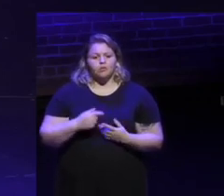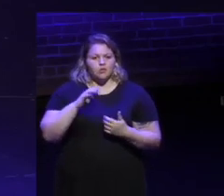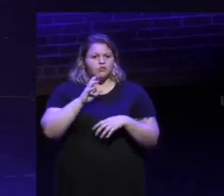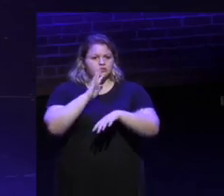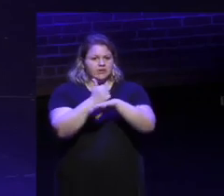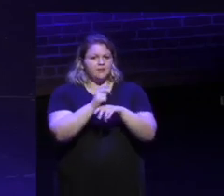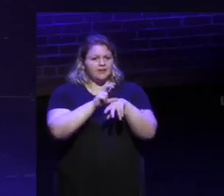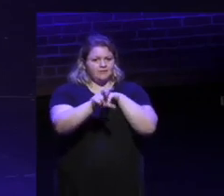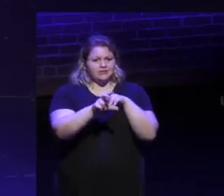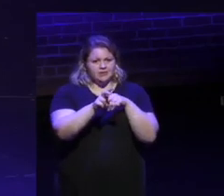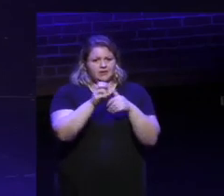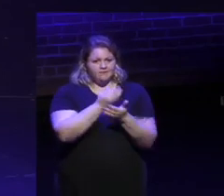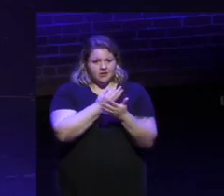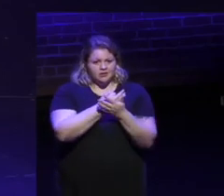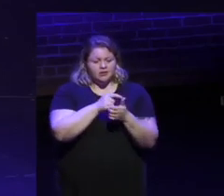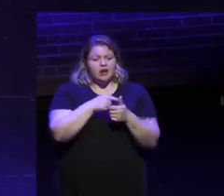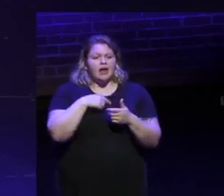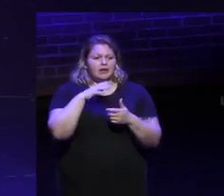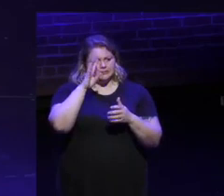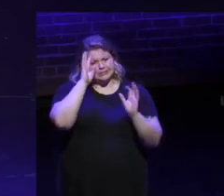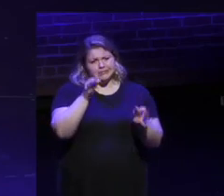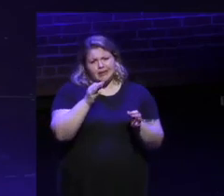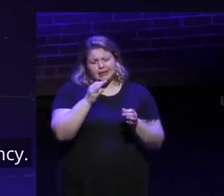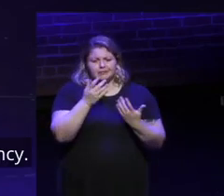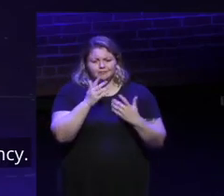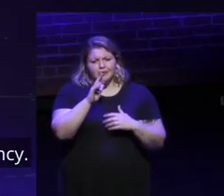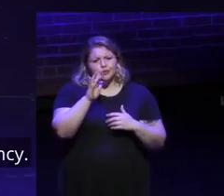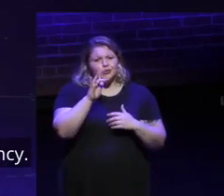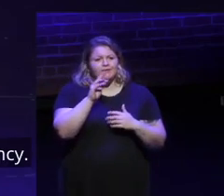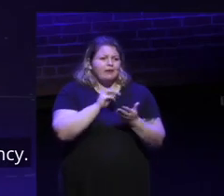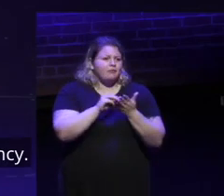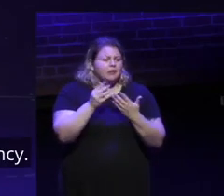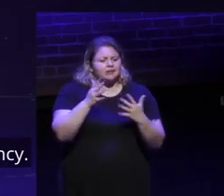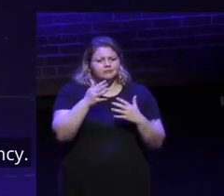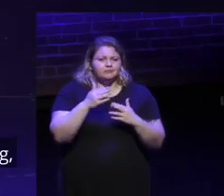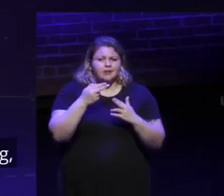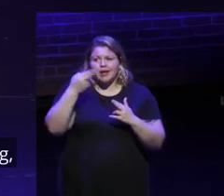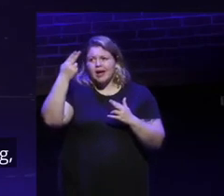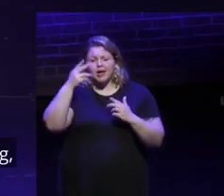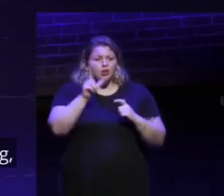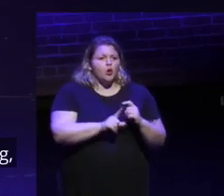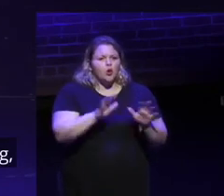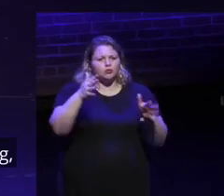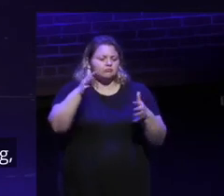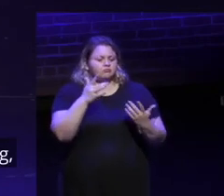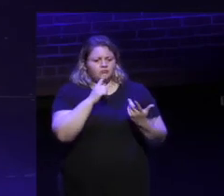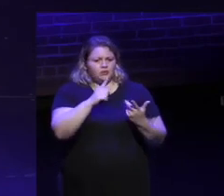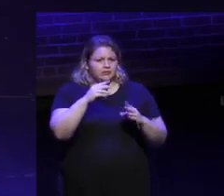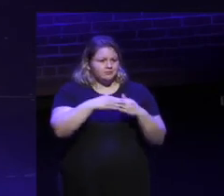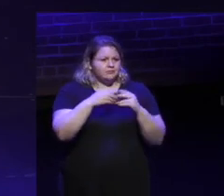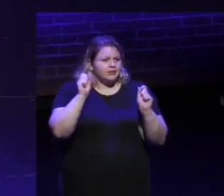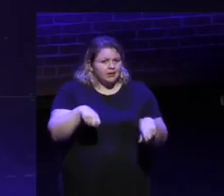fund, you know, I picked the number of $25 million, higher, lower. With Commonwealth Arts Development Agency, we have development agencies for housing,